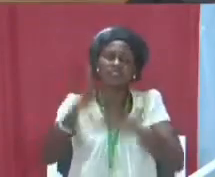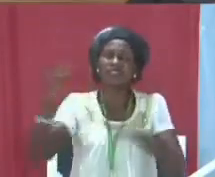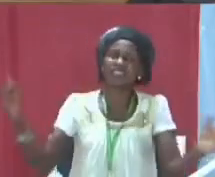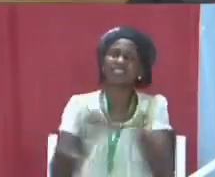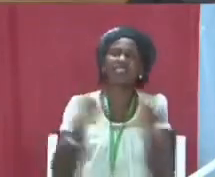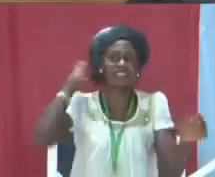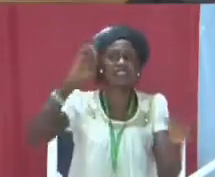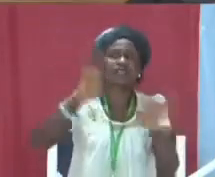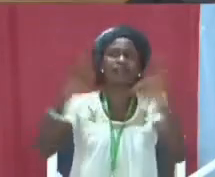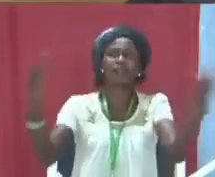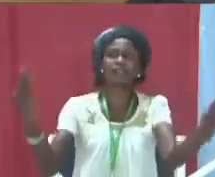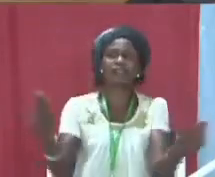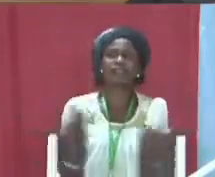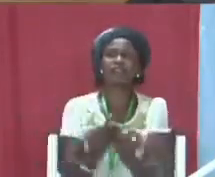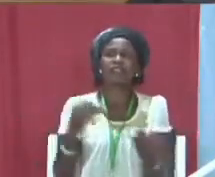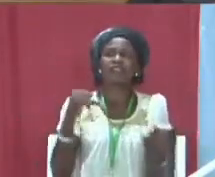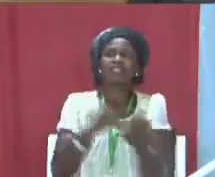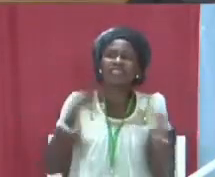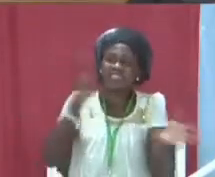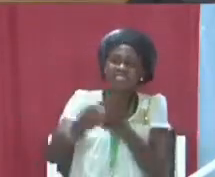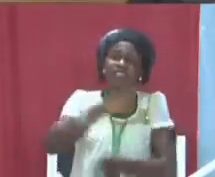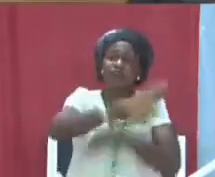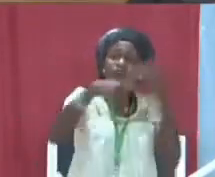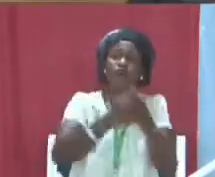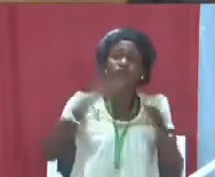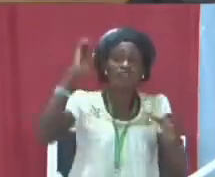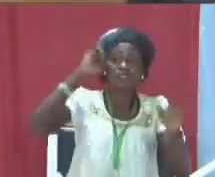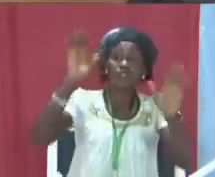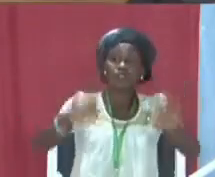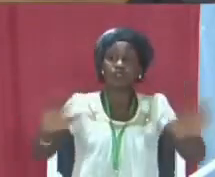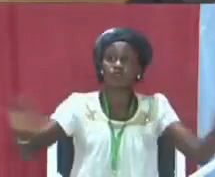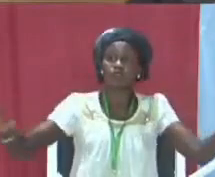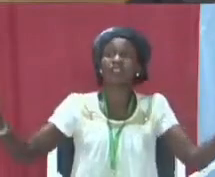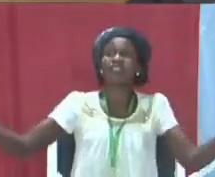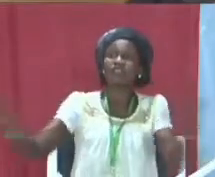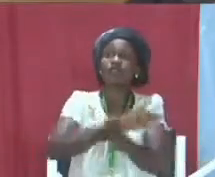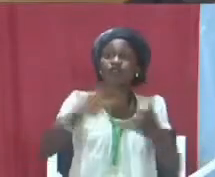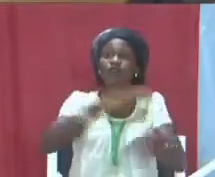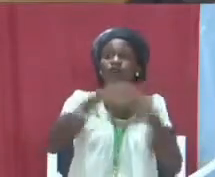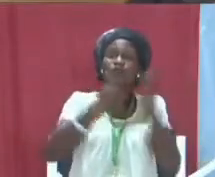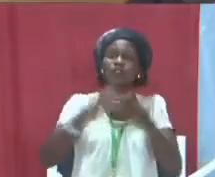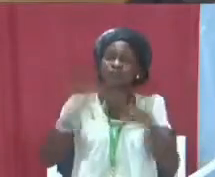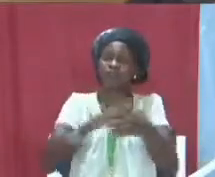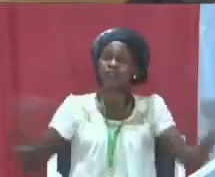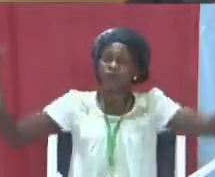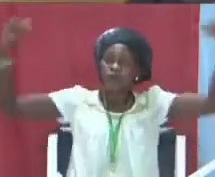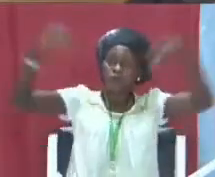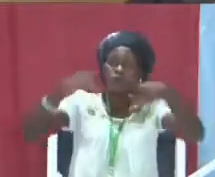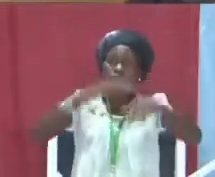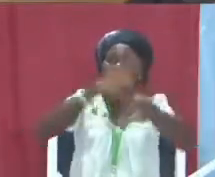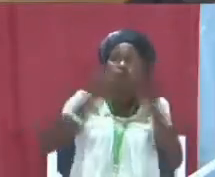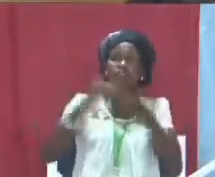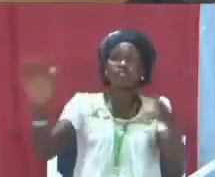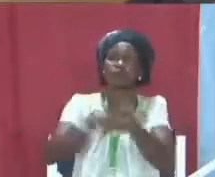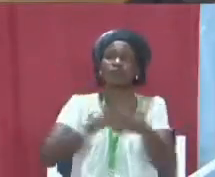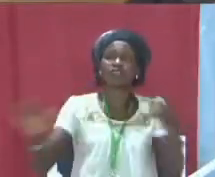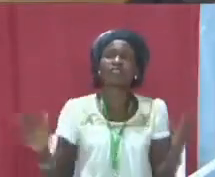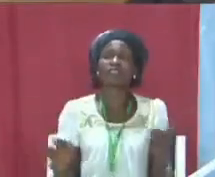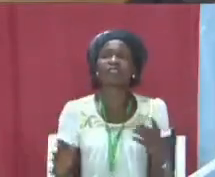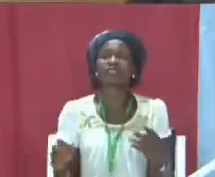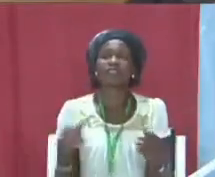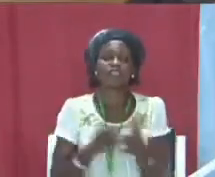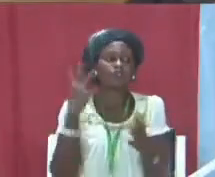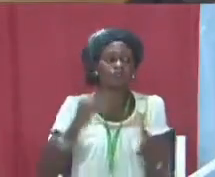his family. It killed all his children, collapsed all his business, destroyed all his businesses. It was